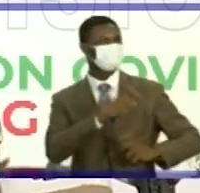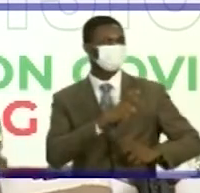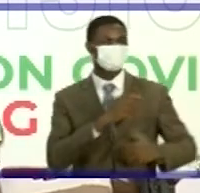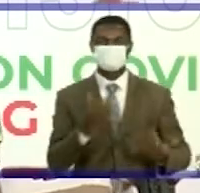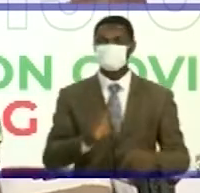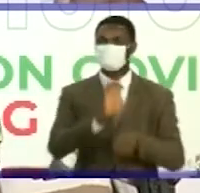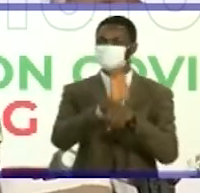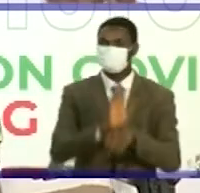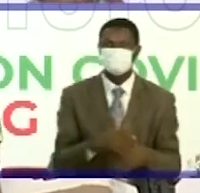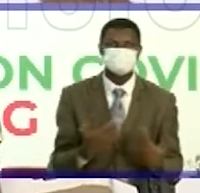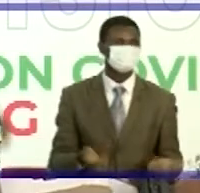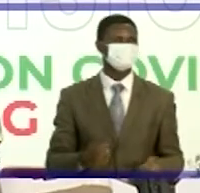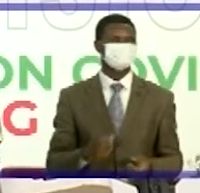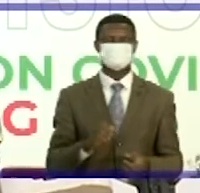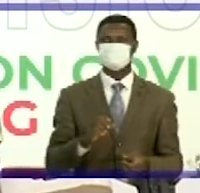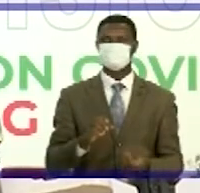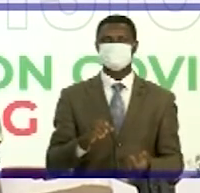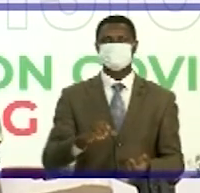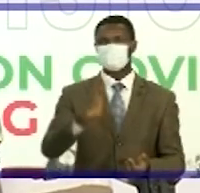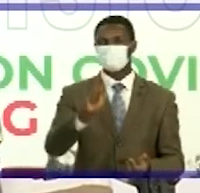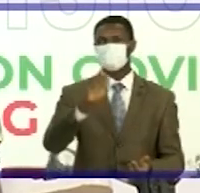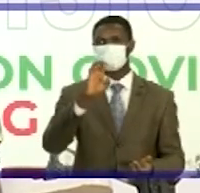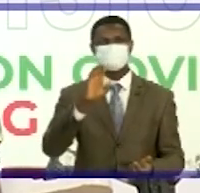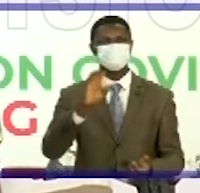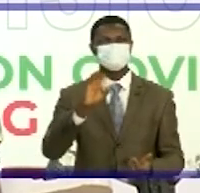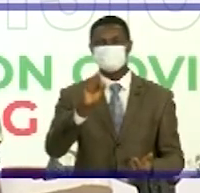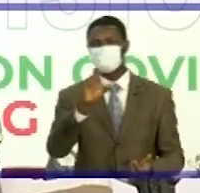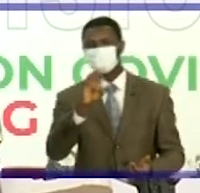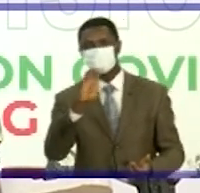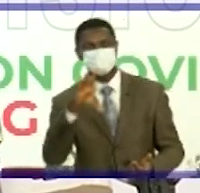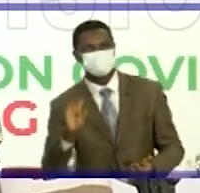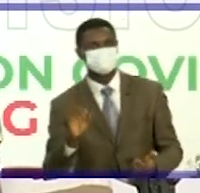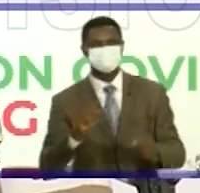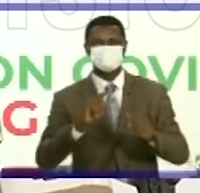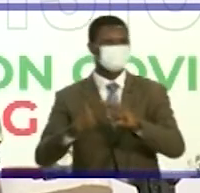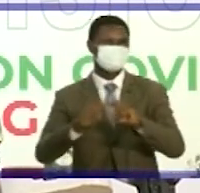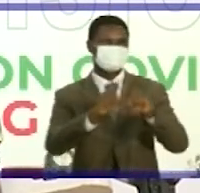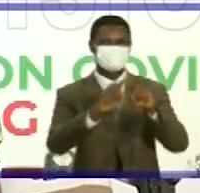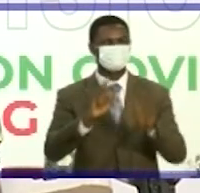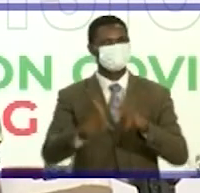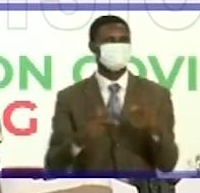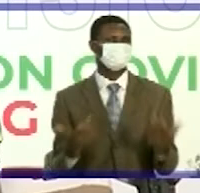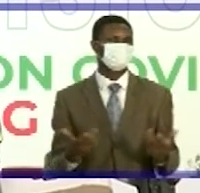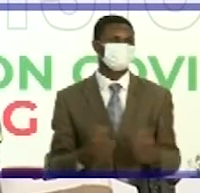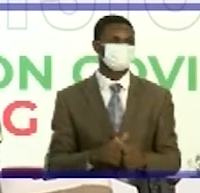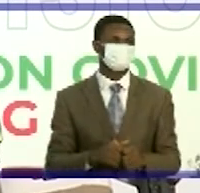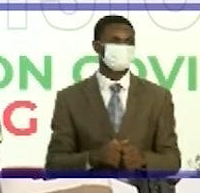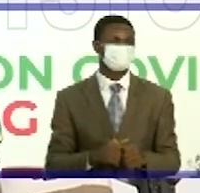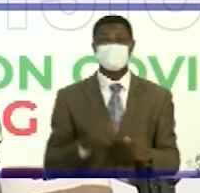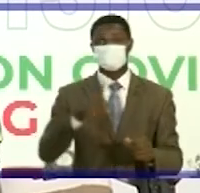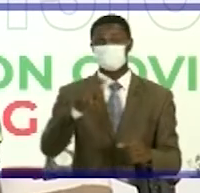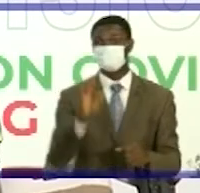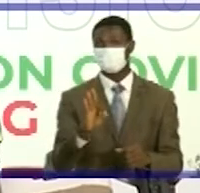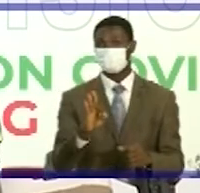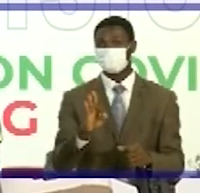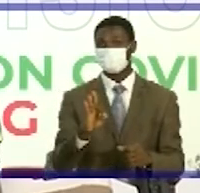defense, you've got everybody in there, port health, etc., etc. So the PTF Task